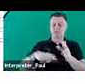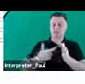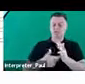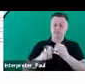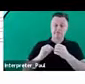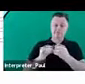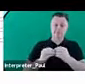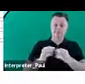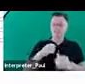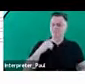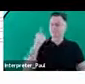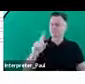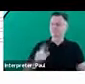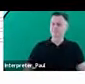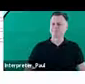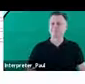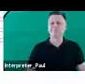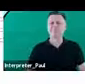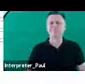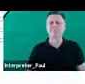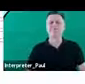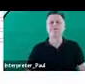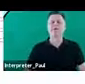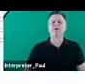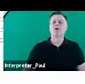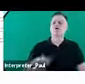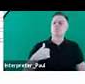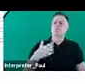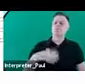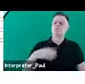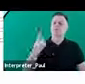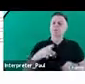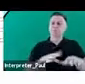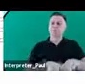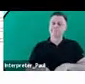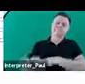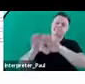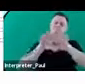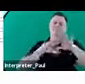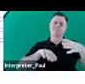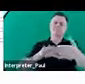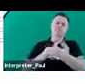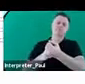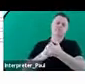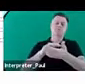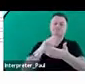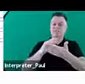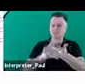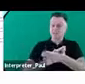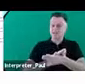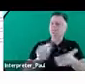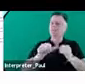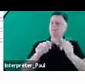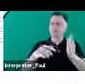realised was that we need to take this consistent approach to supporting students, and one of the ways to do this is to have a toolkit